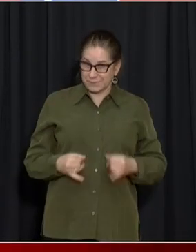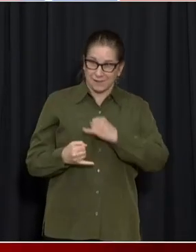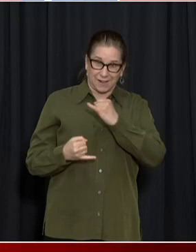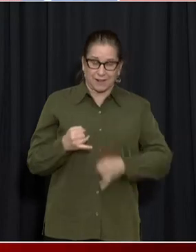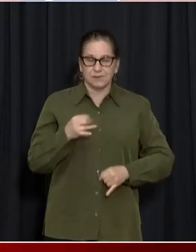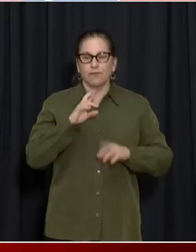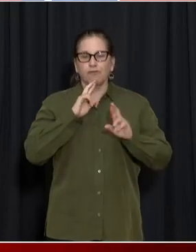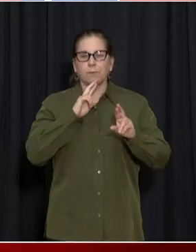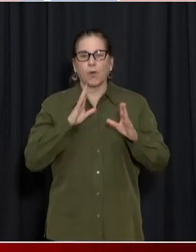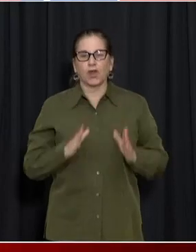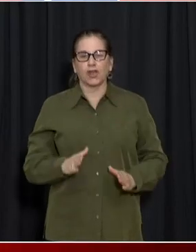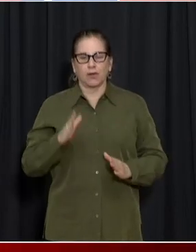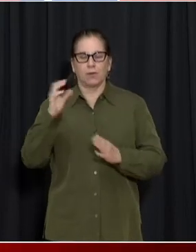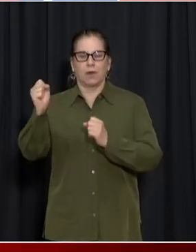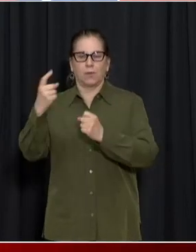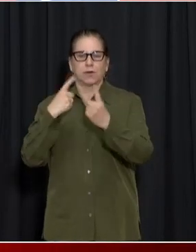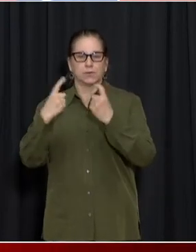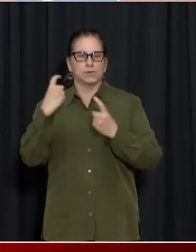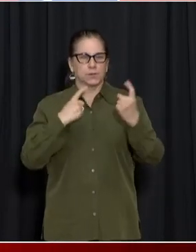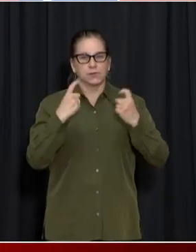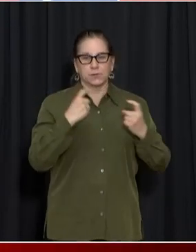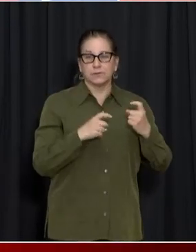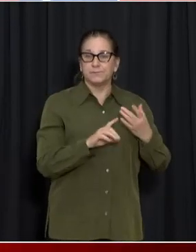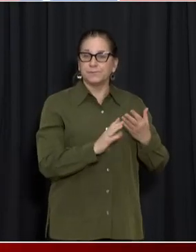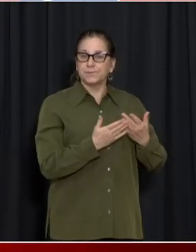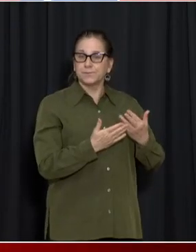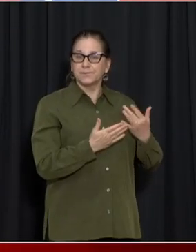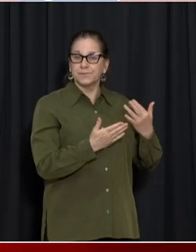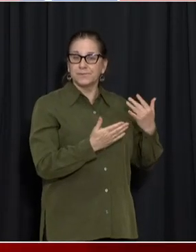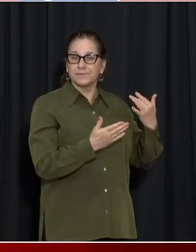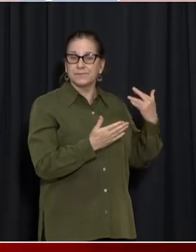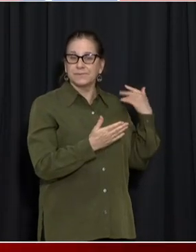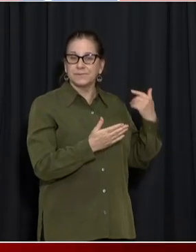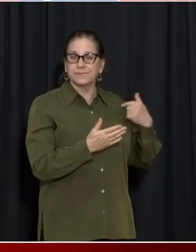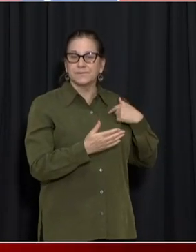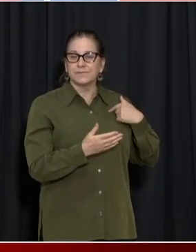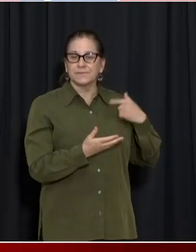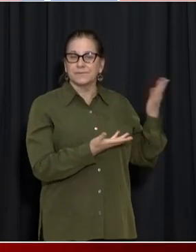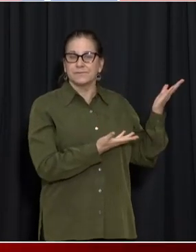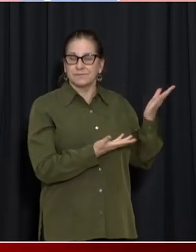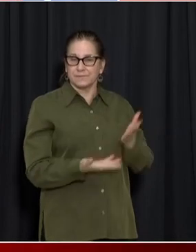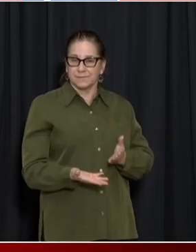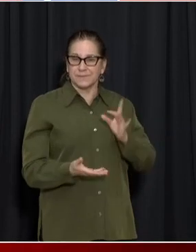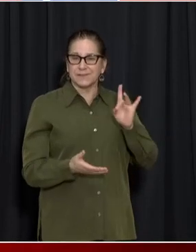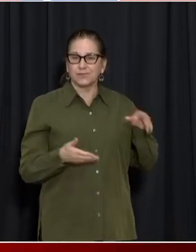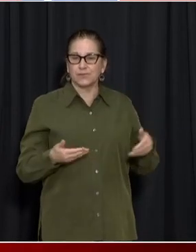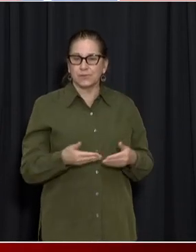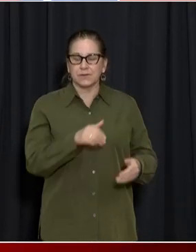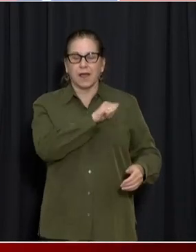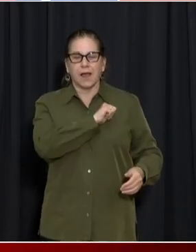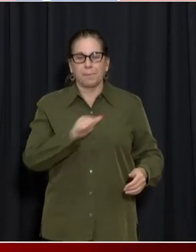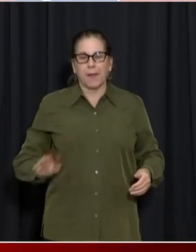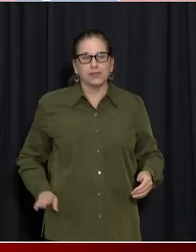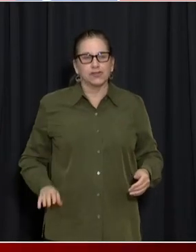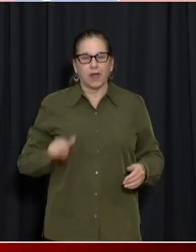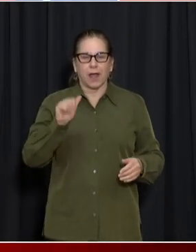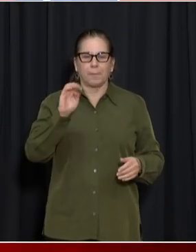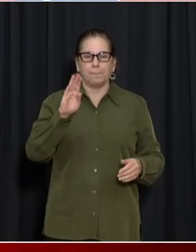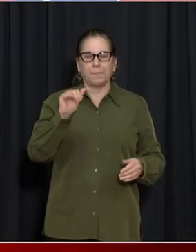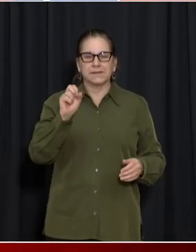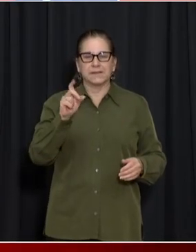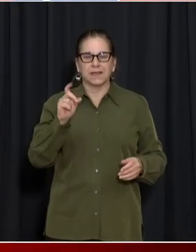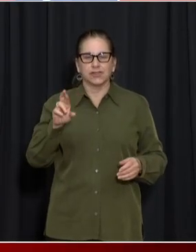ago that I introduced Ambassador Susan Rice and Secretary Michael Chertoff as the co-chairs of